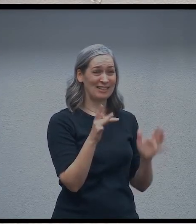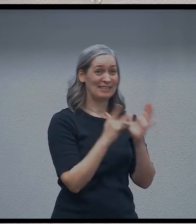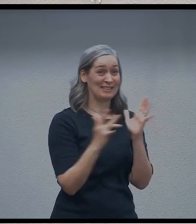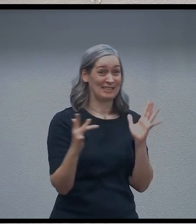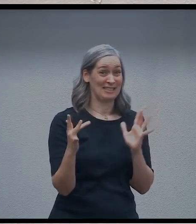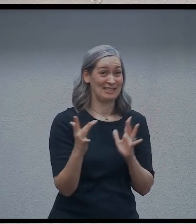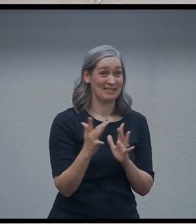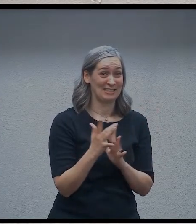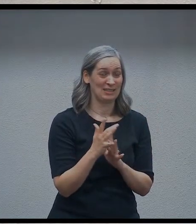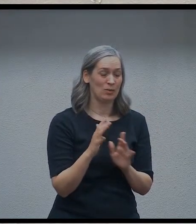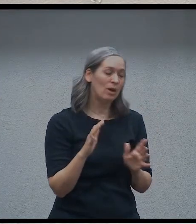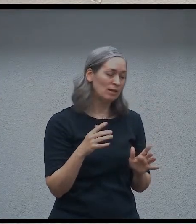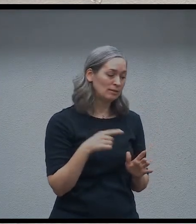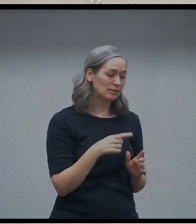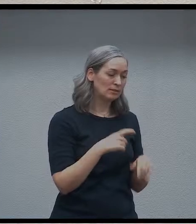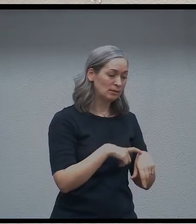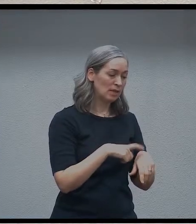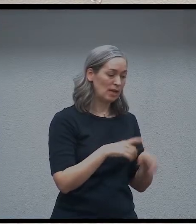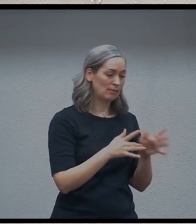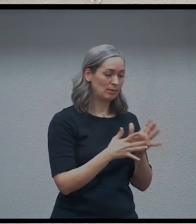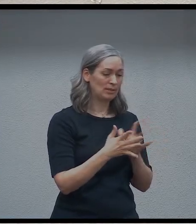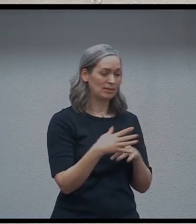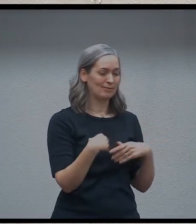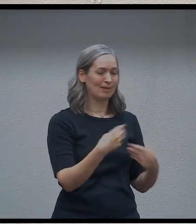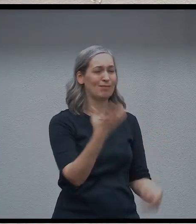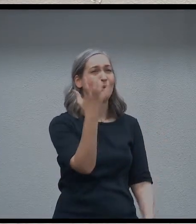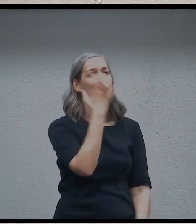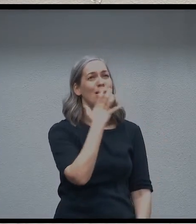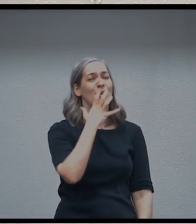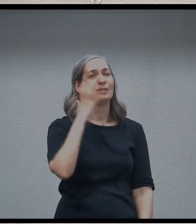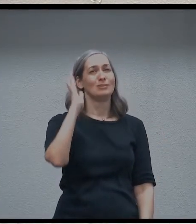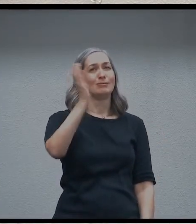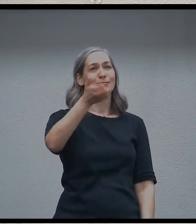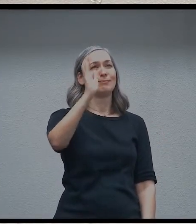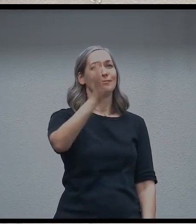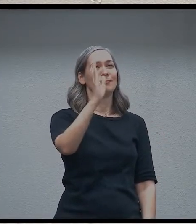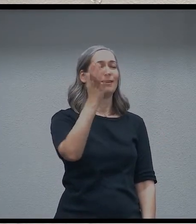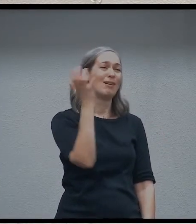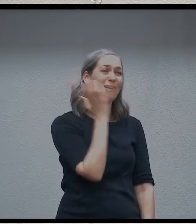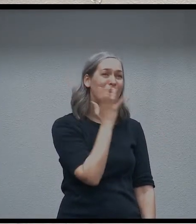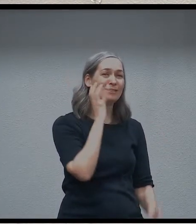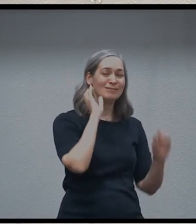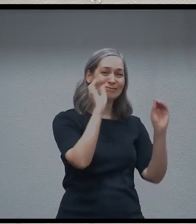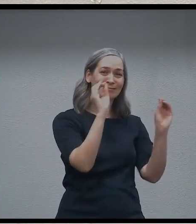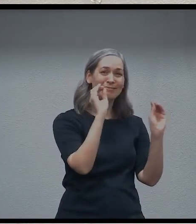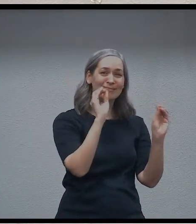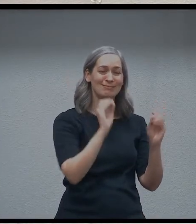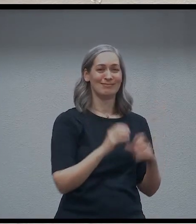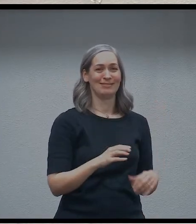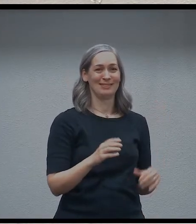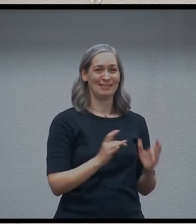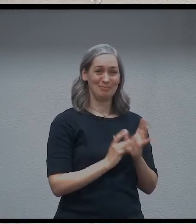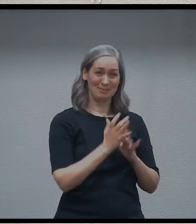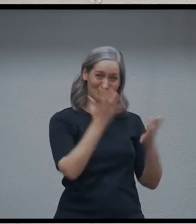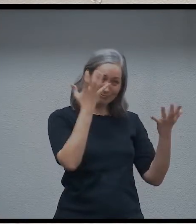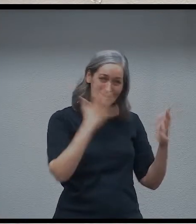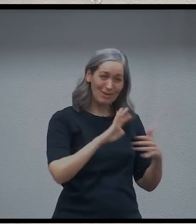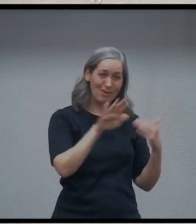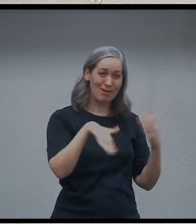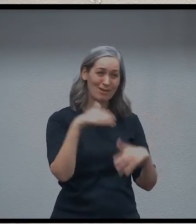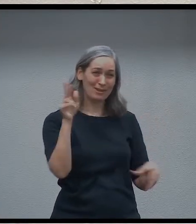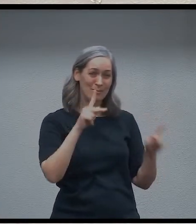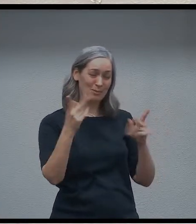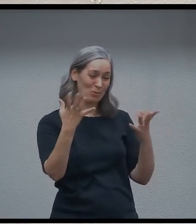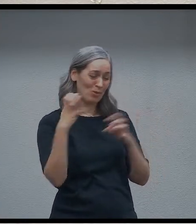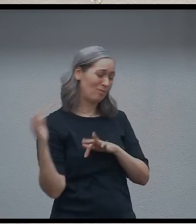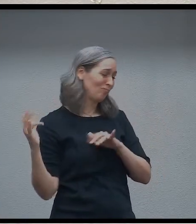Jesus, during this time, he just gave this awesome sermon. He just gave this awesome teaching. And after he was done teaching, all these people wanted to